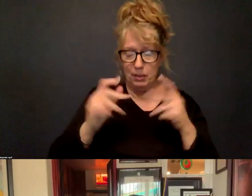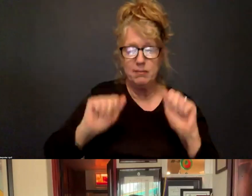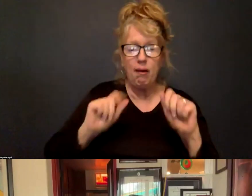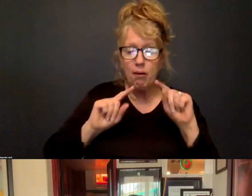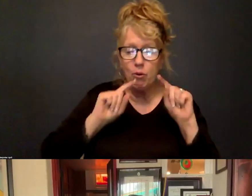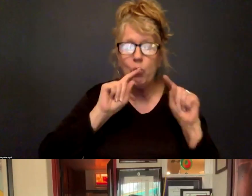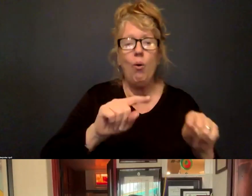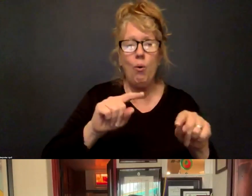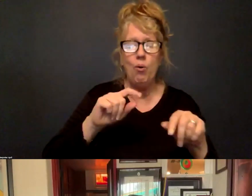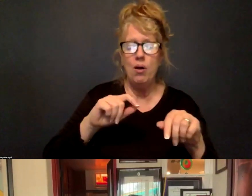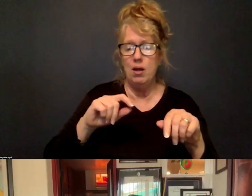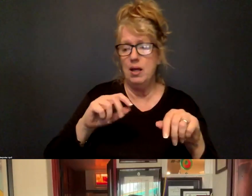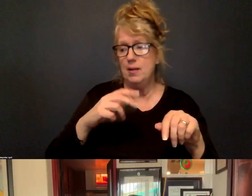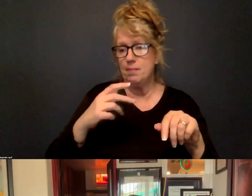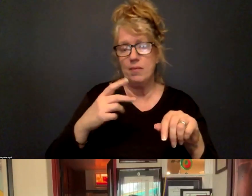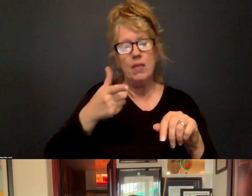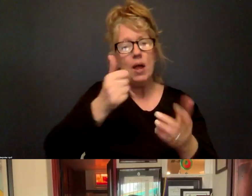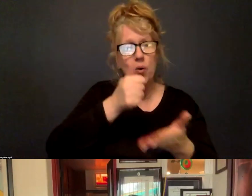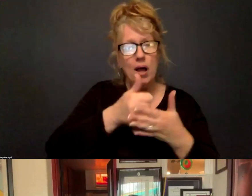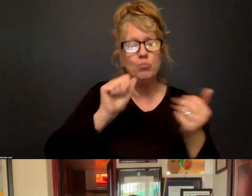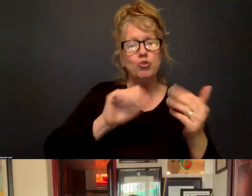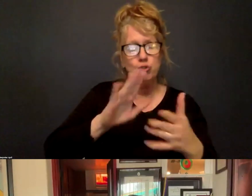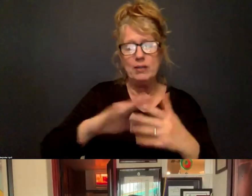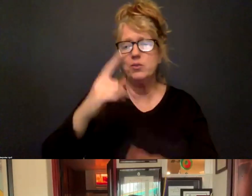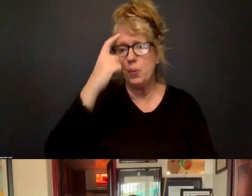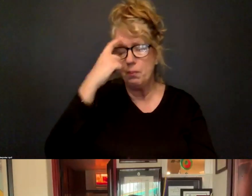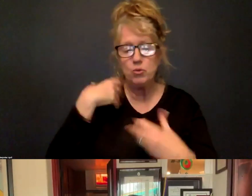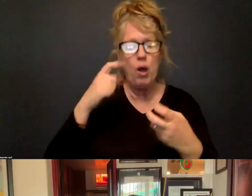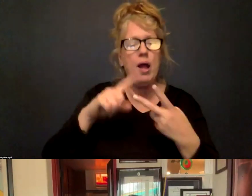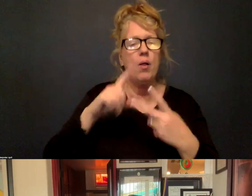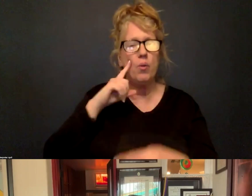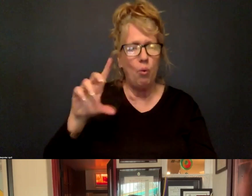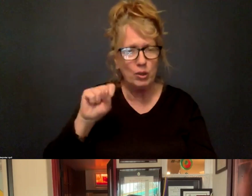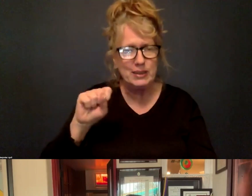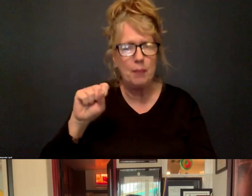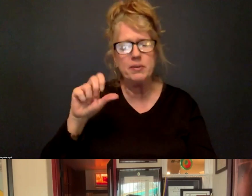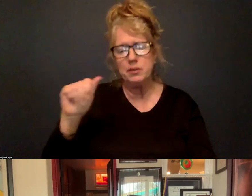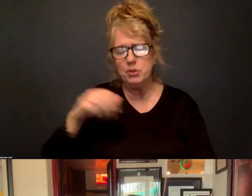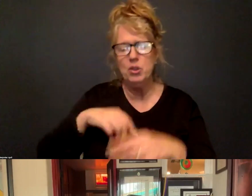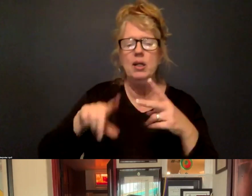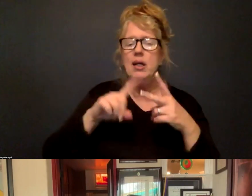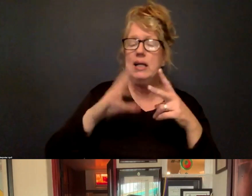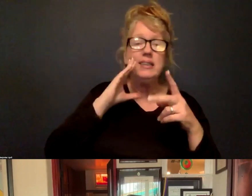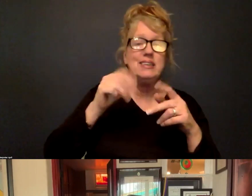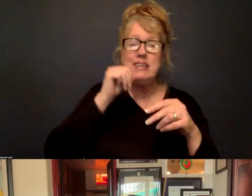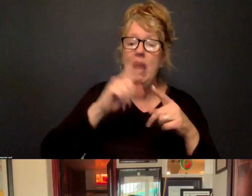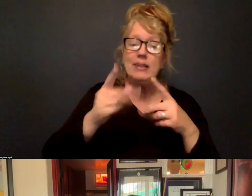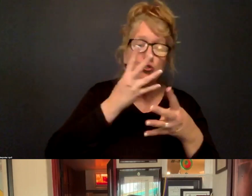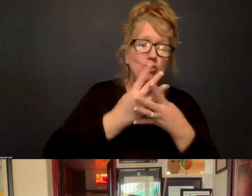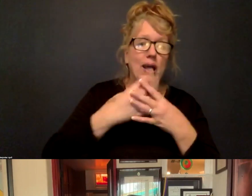is going to address their mental health or substance use needs, that preferably isn't jail or isn't some type